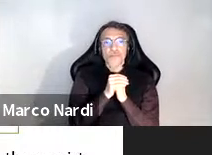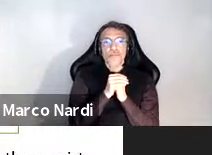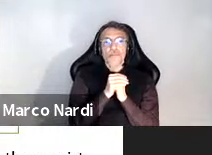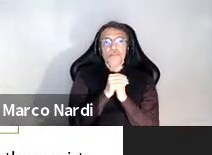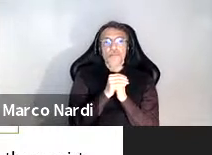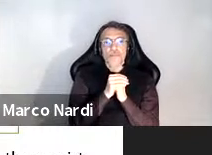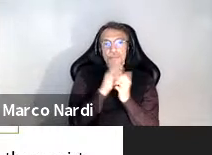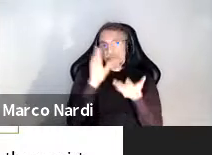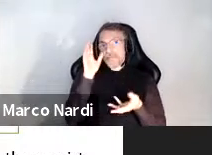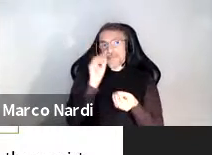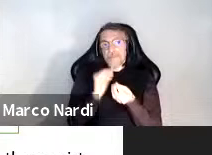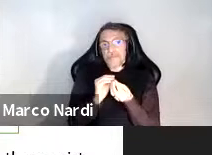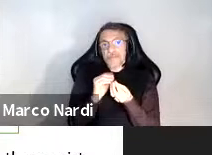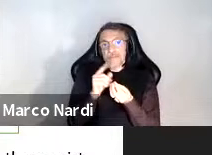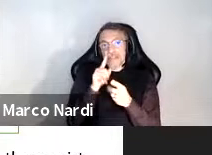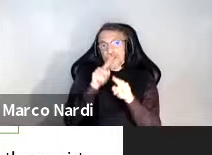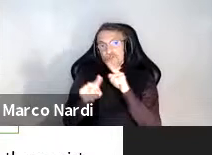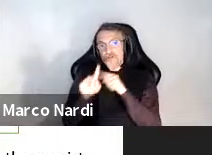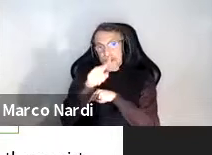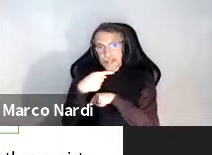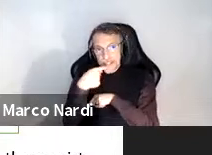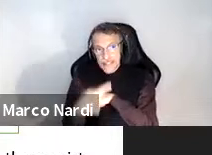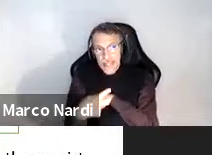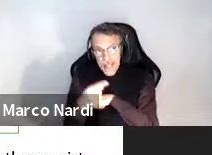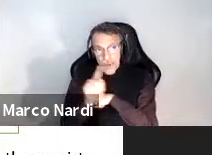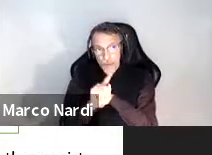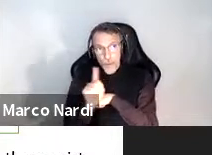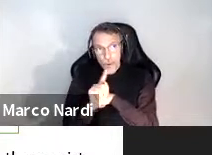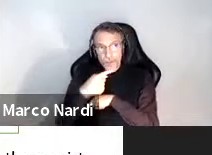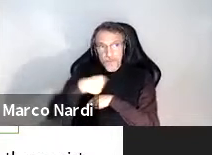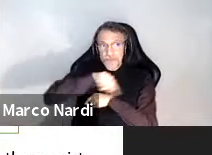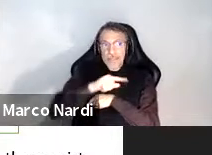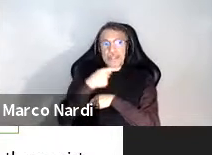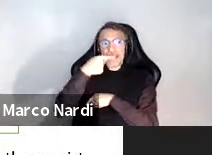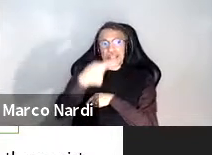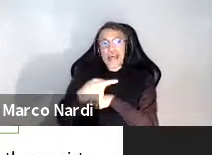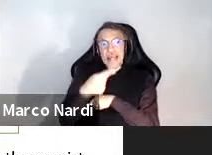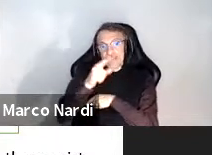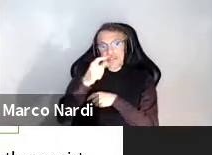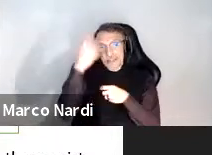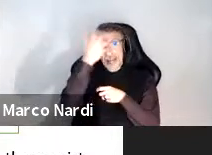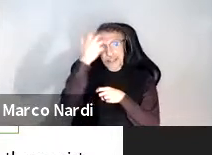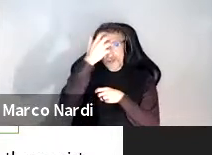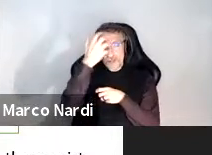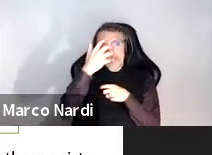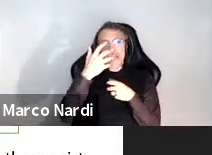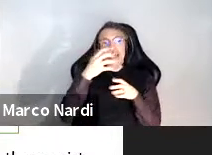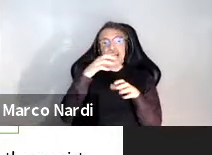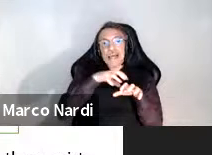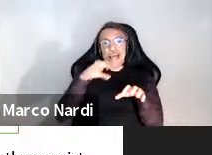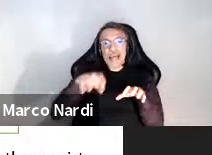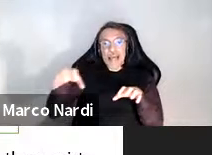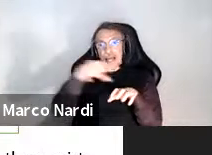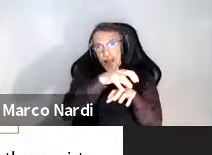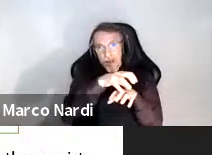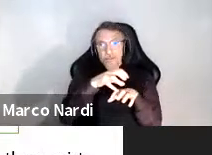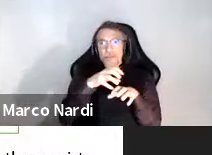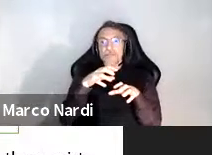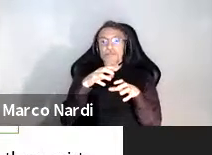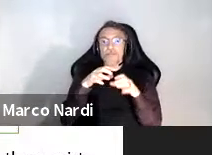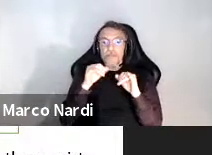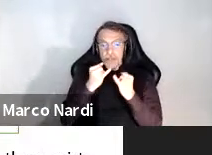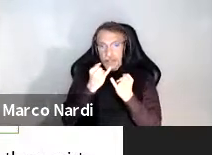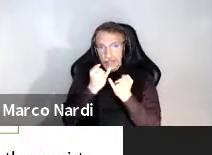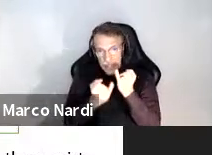in summary, what are we trying to say? What we said is that countries have experienced increasing fiscal pressures with